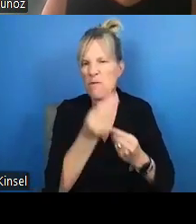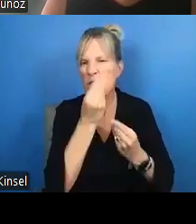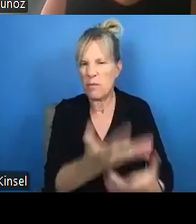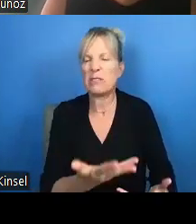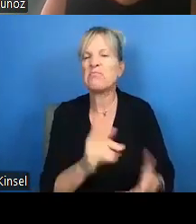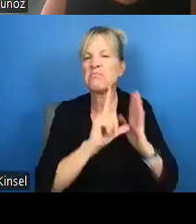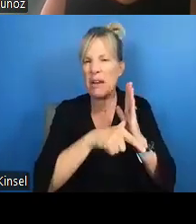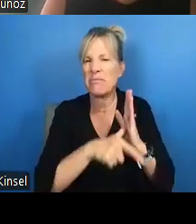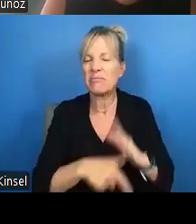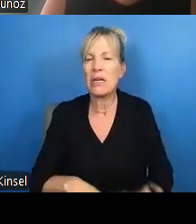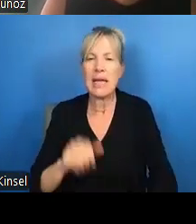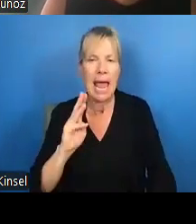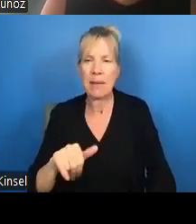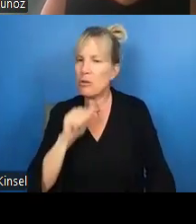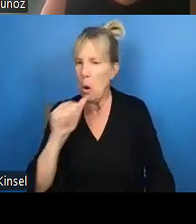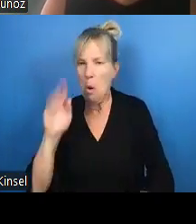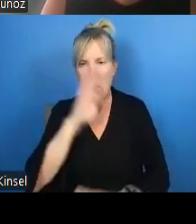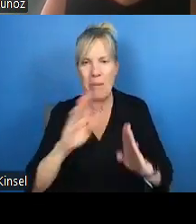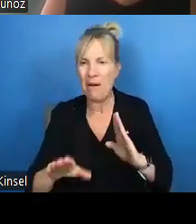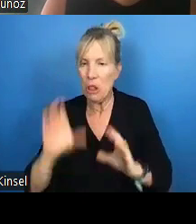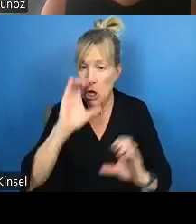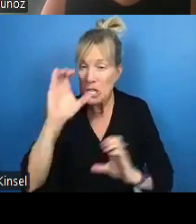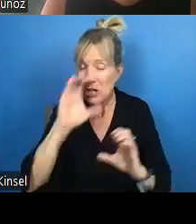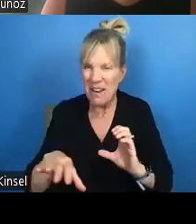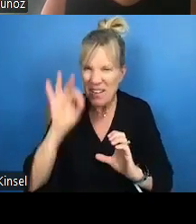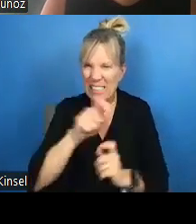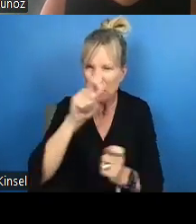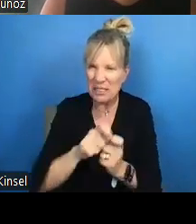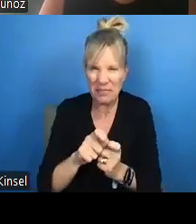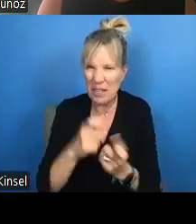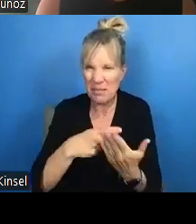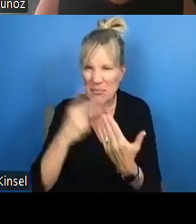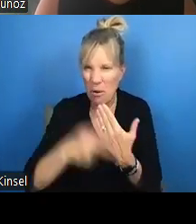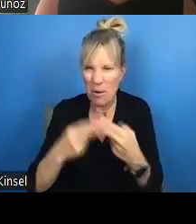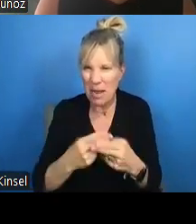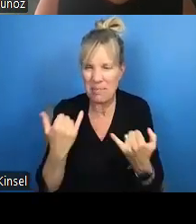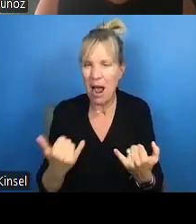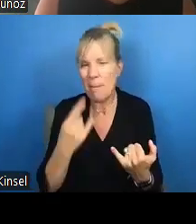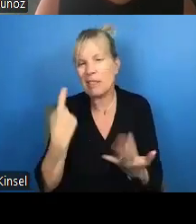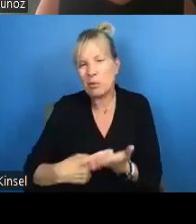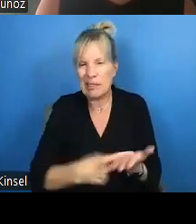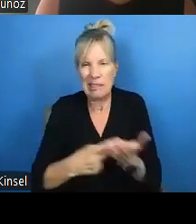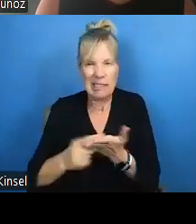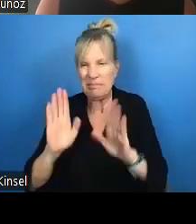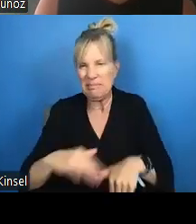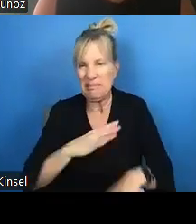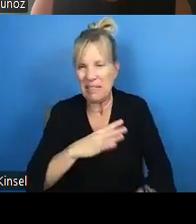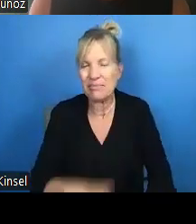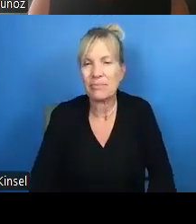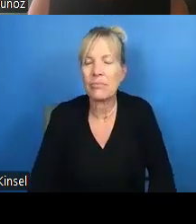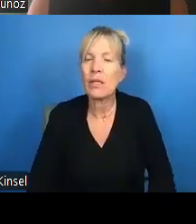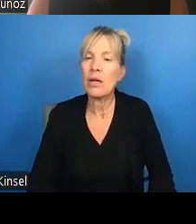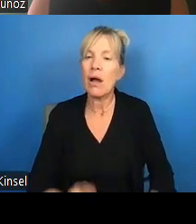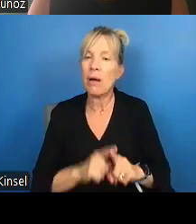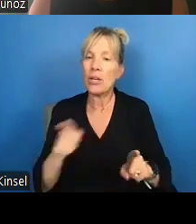you afterwards. Amy, no worries about trying to be that specific now when we're having this discussion. But as you all